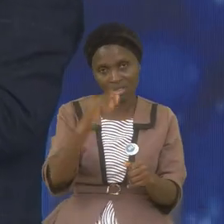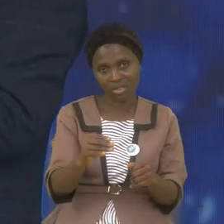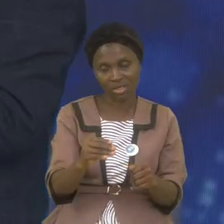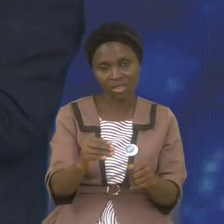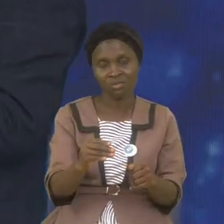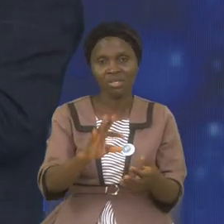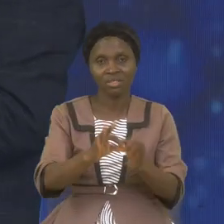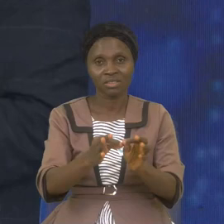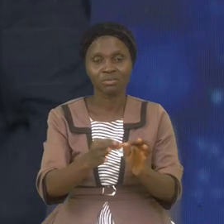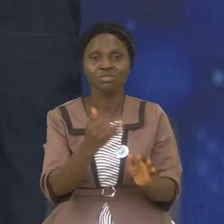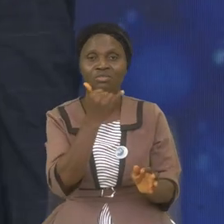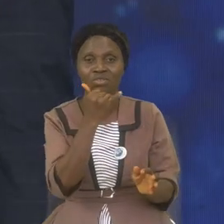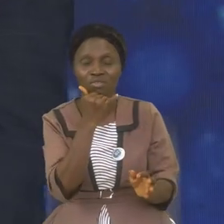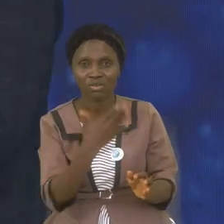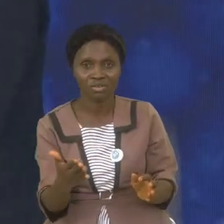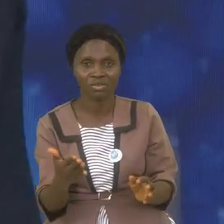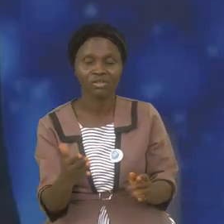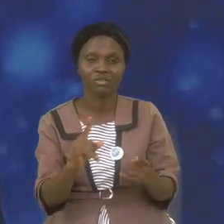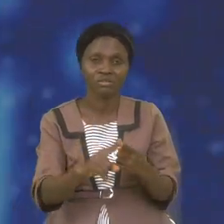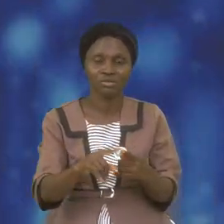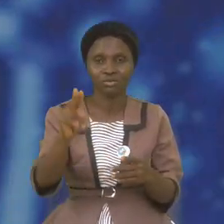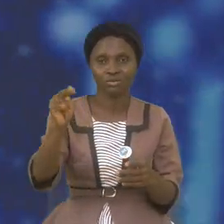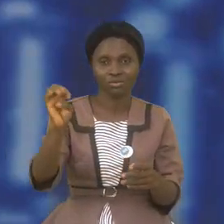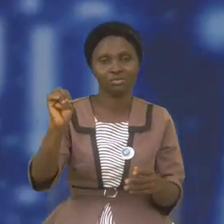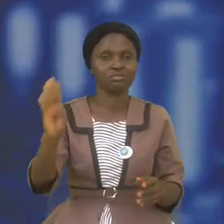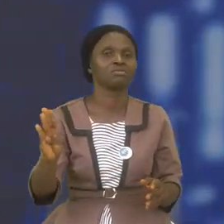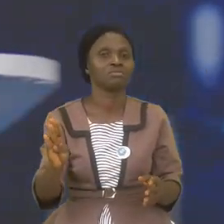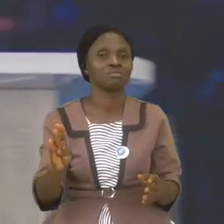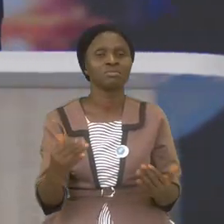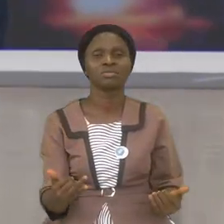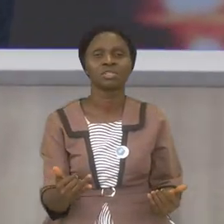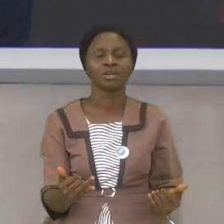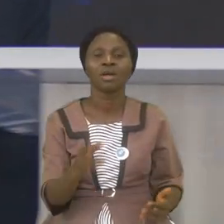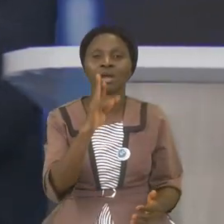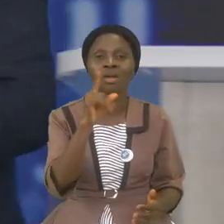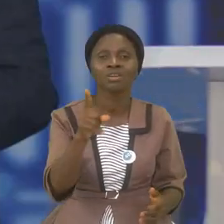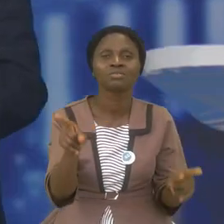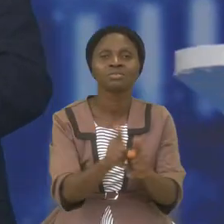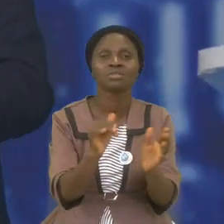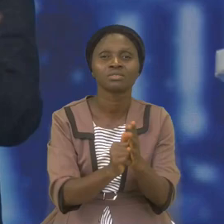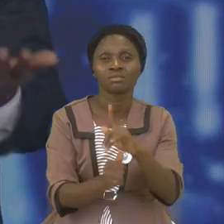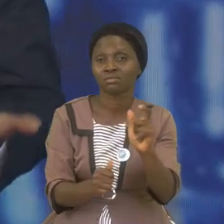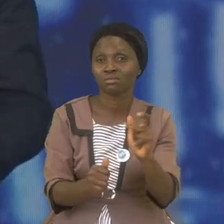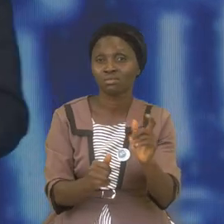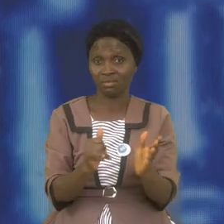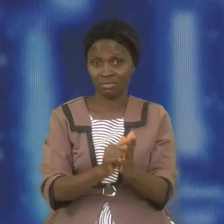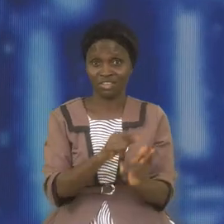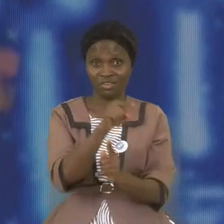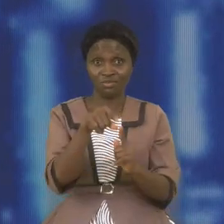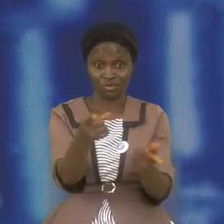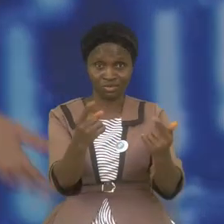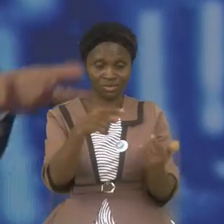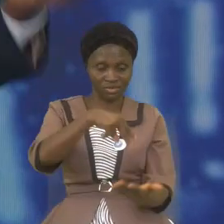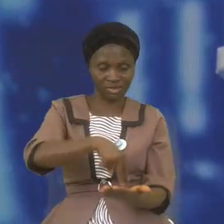the word for Nebuchadnezzar. Are you like that? When you come to the congregation,